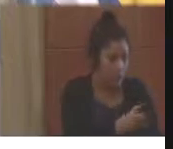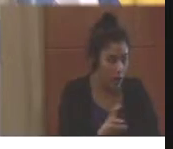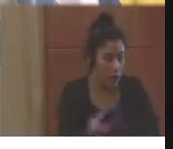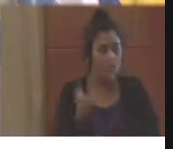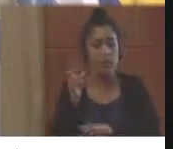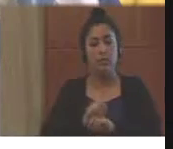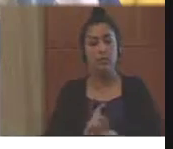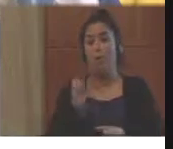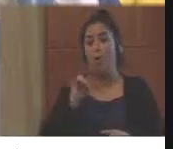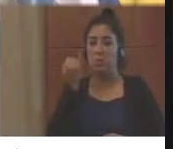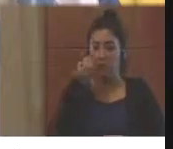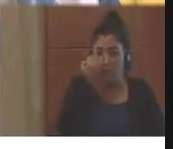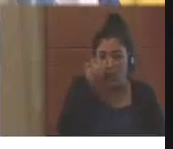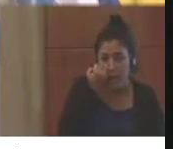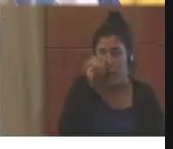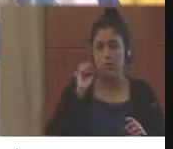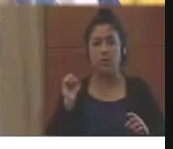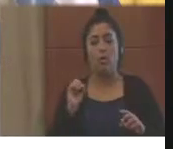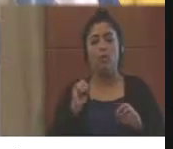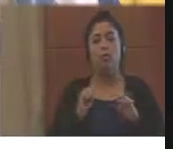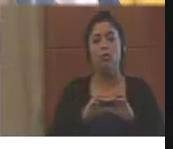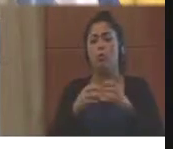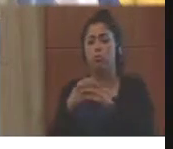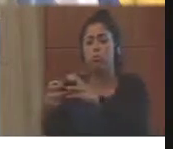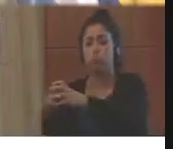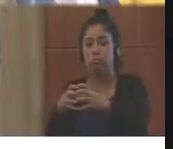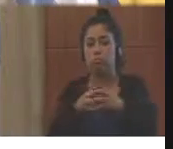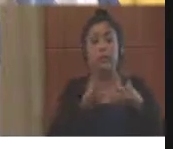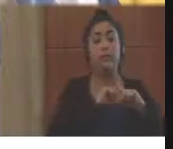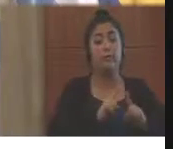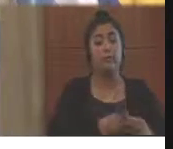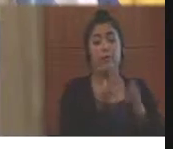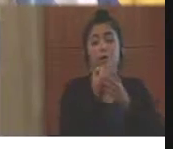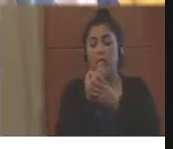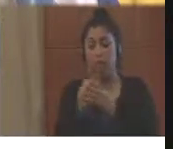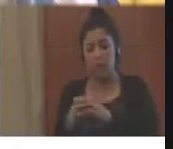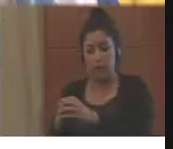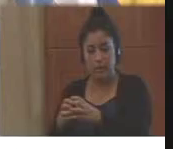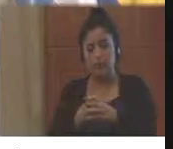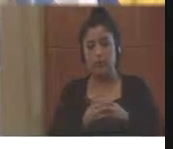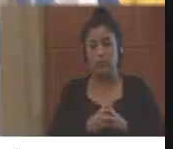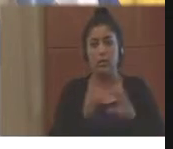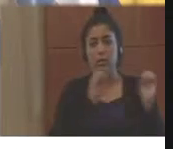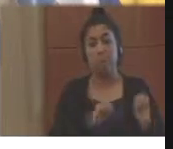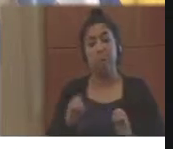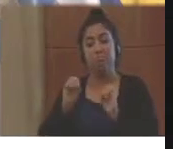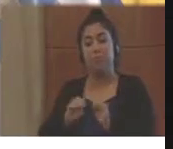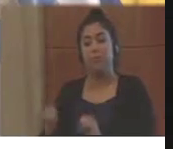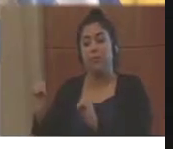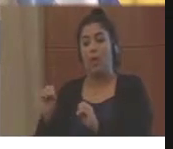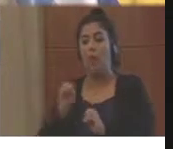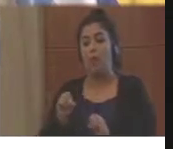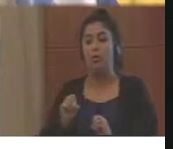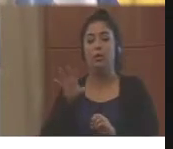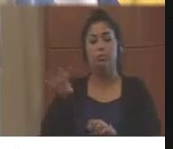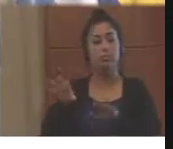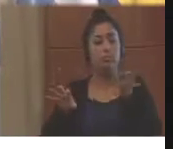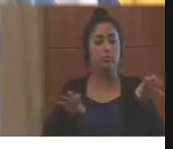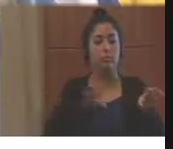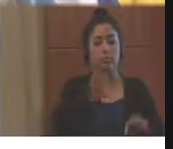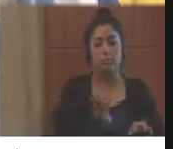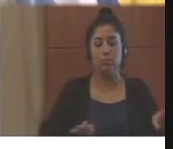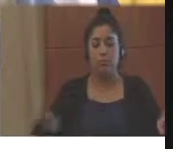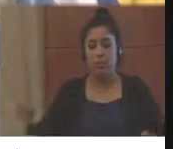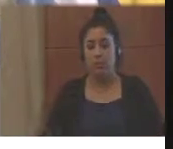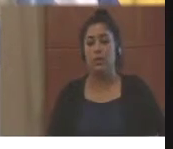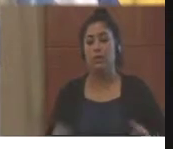and organizations, and through informal settlements, slum dweller, and street vendor associations. They must